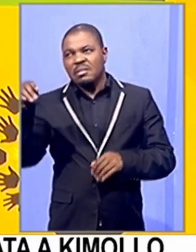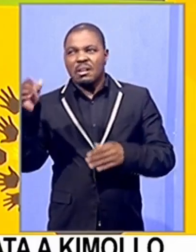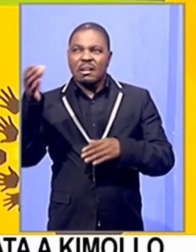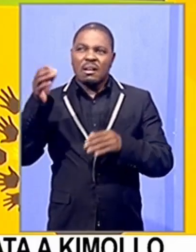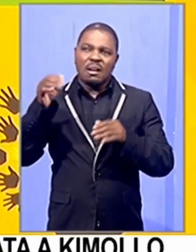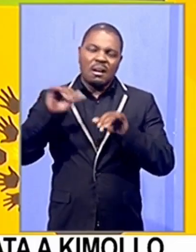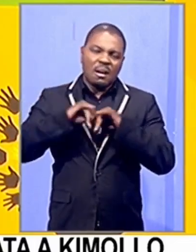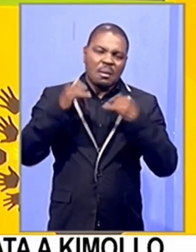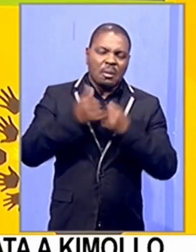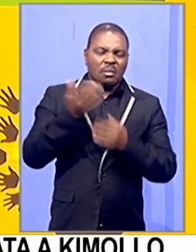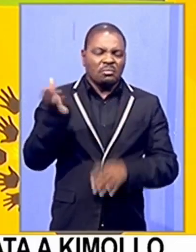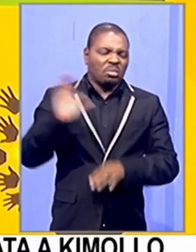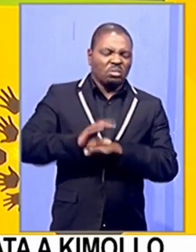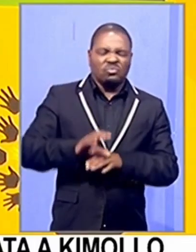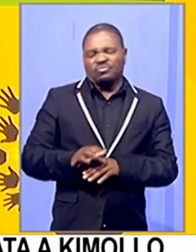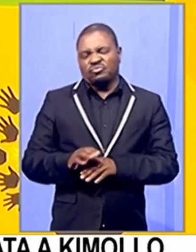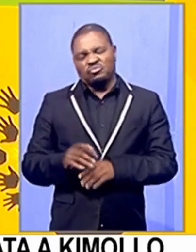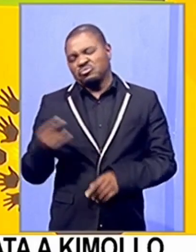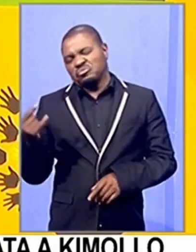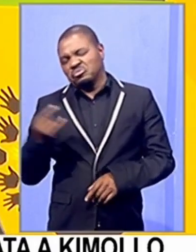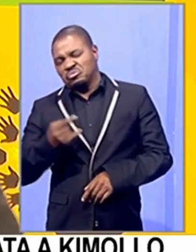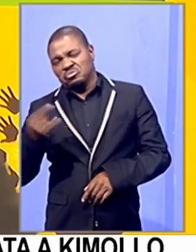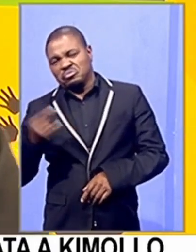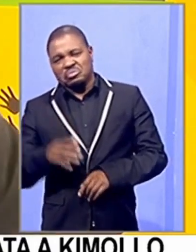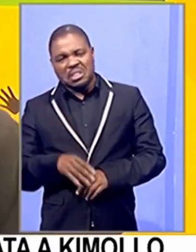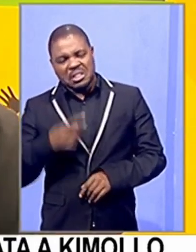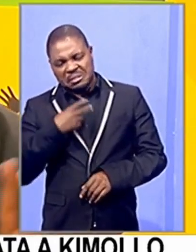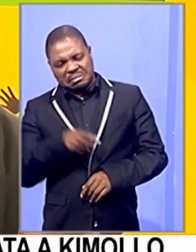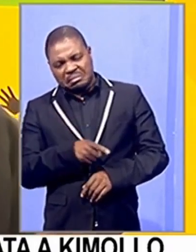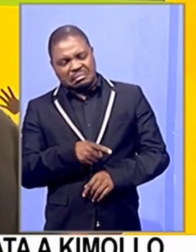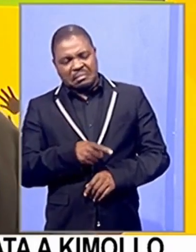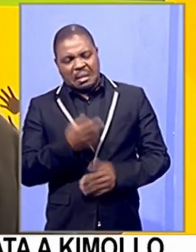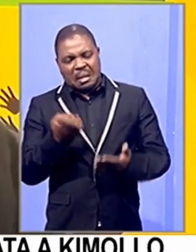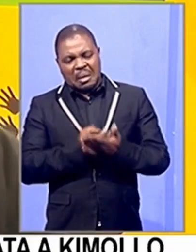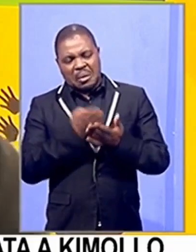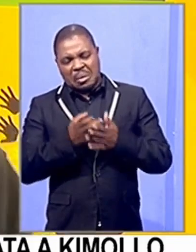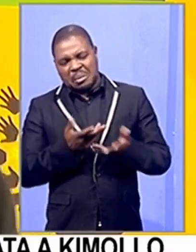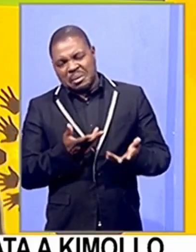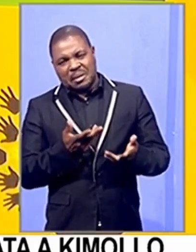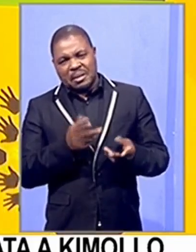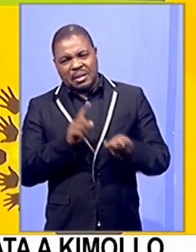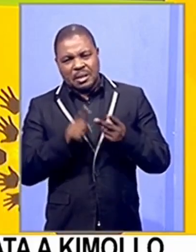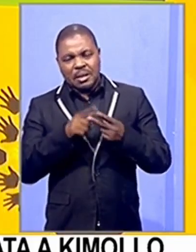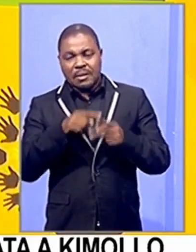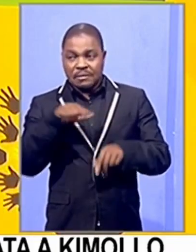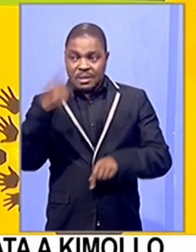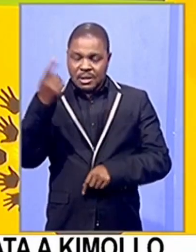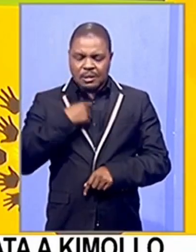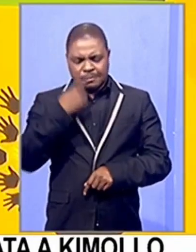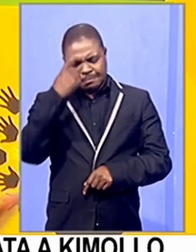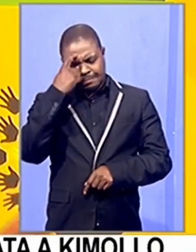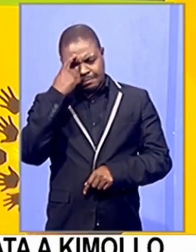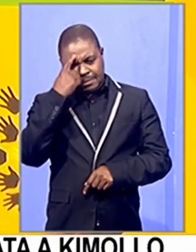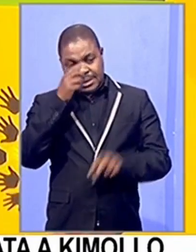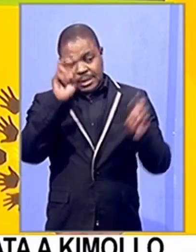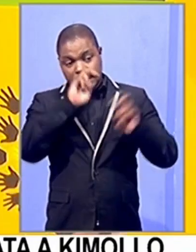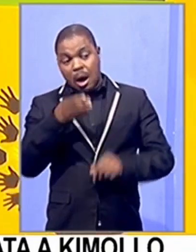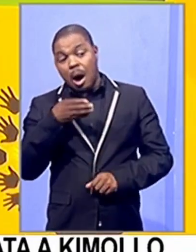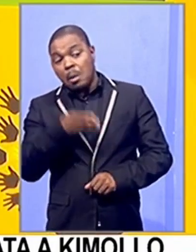invest. They just look at our economy and the first thing they ask themselves is the